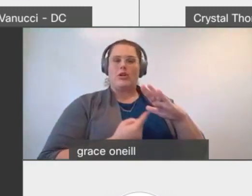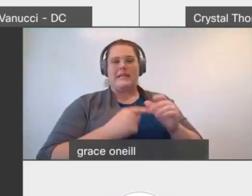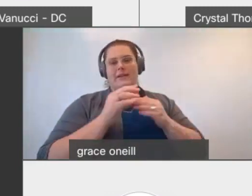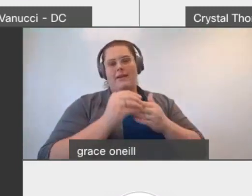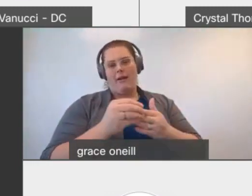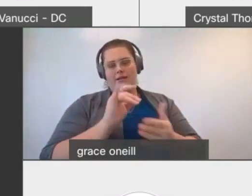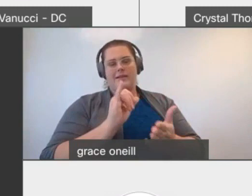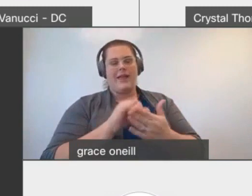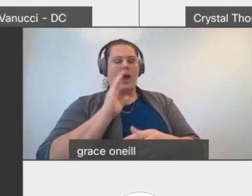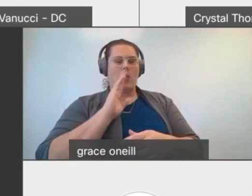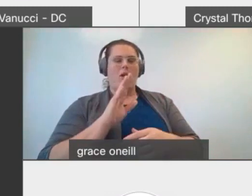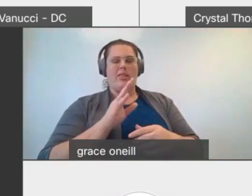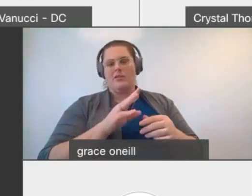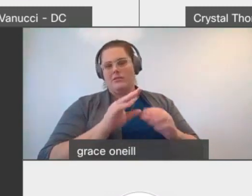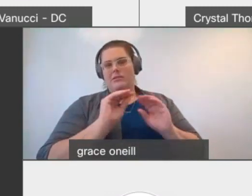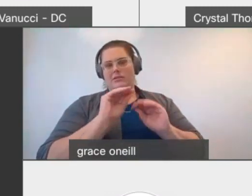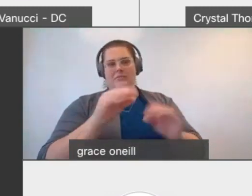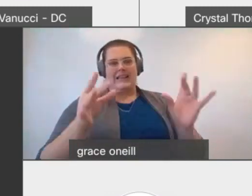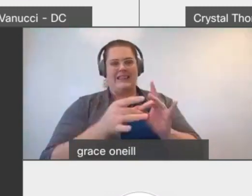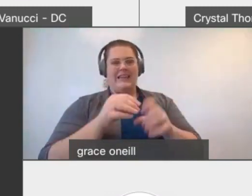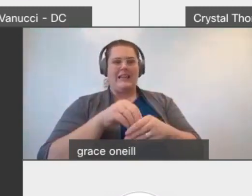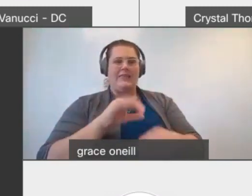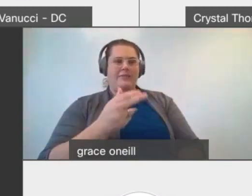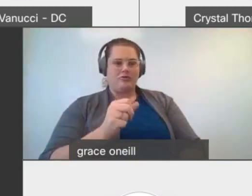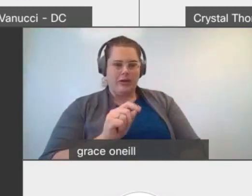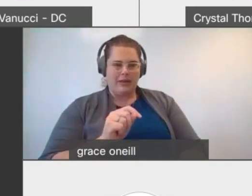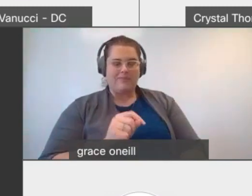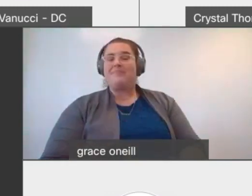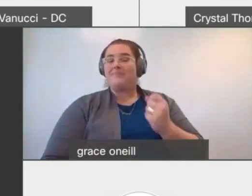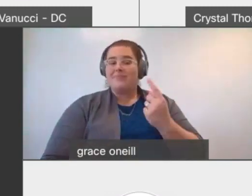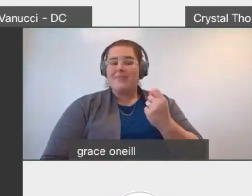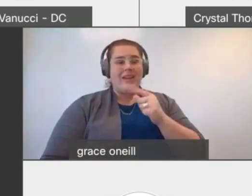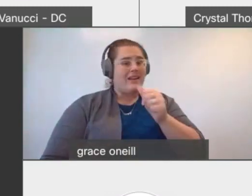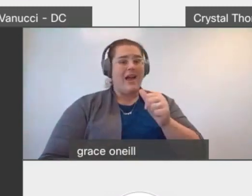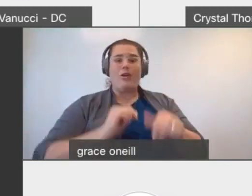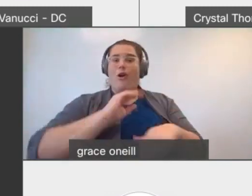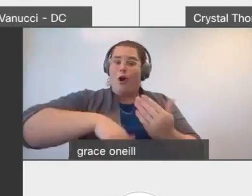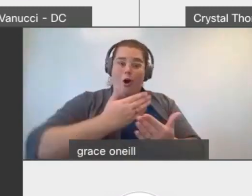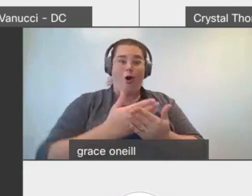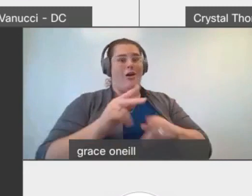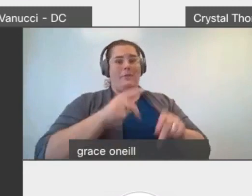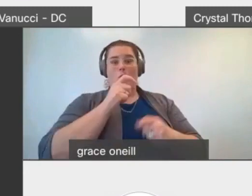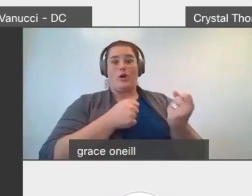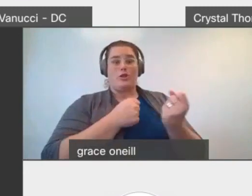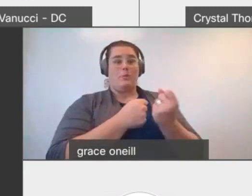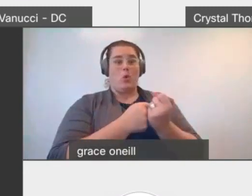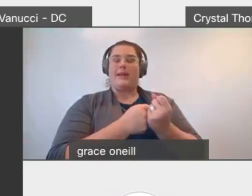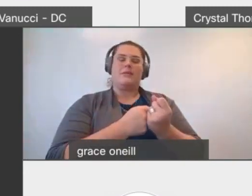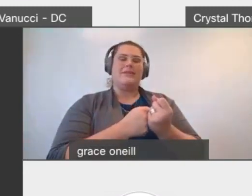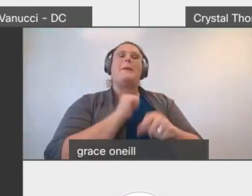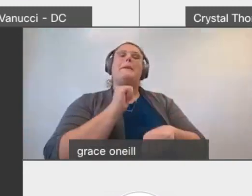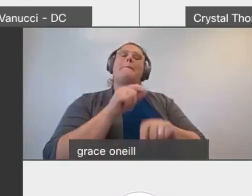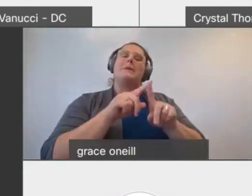And I also want to clarify that it is not all person supported. It's based on the setting and where they live. So, for